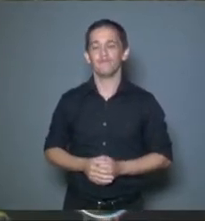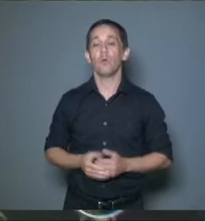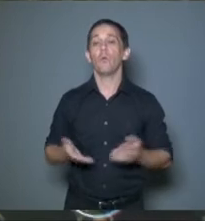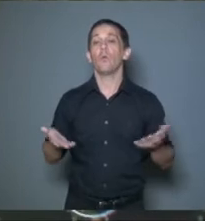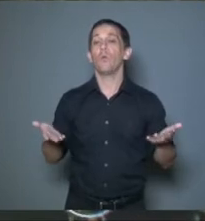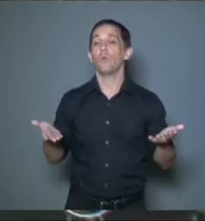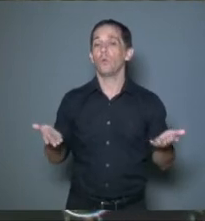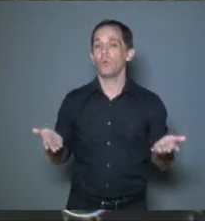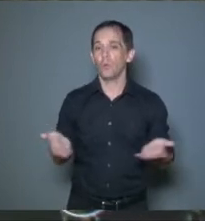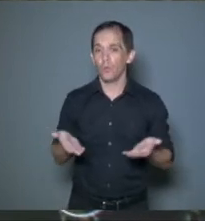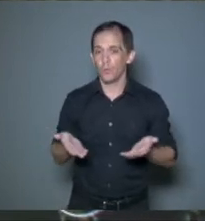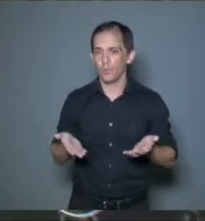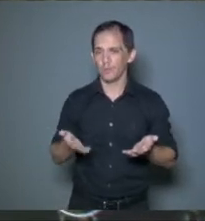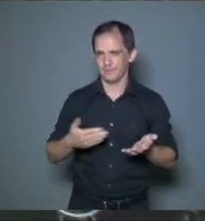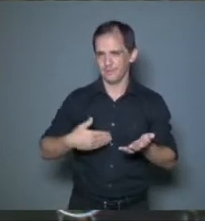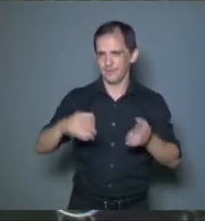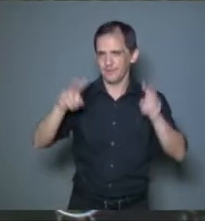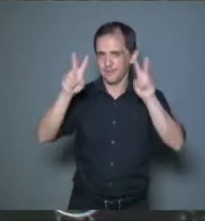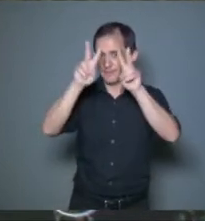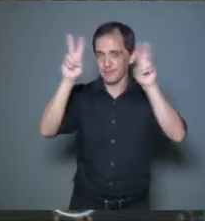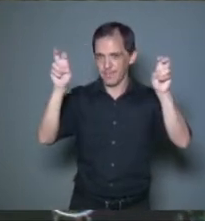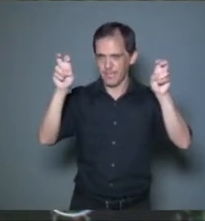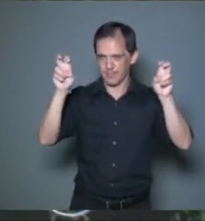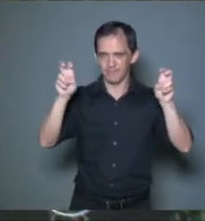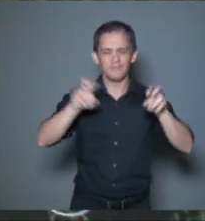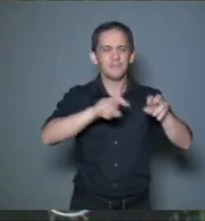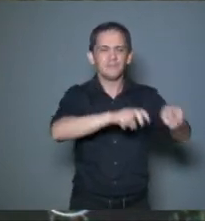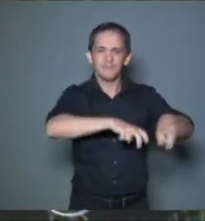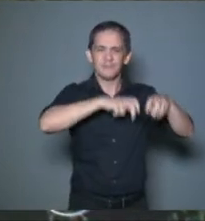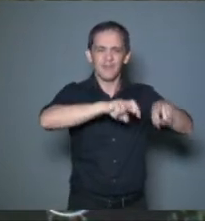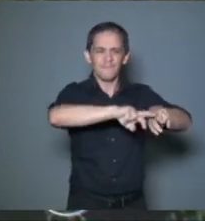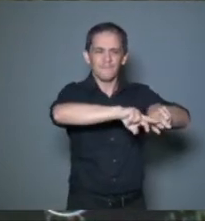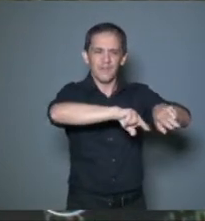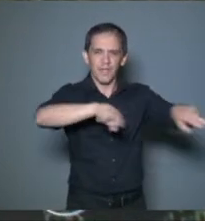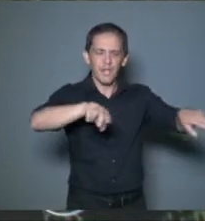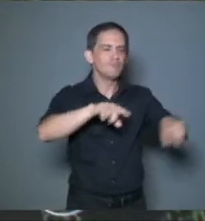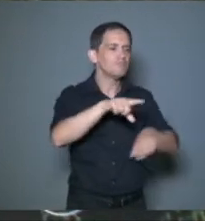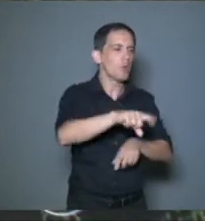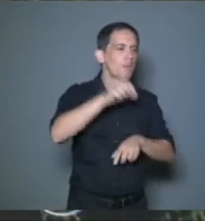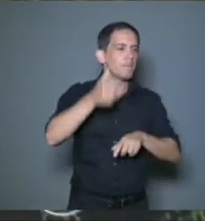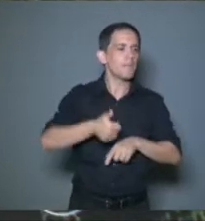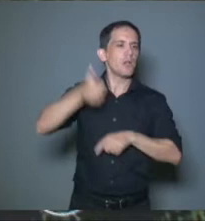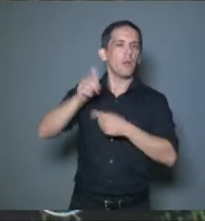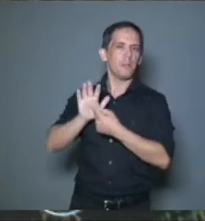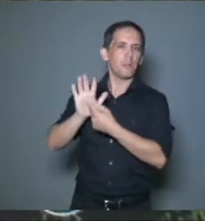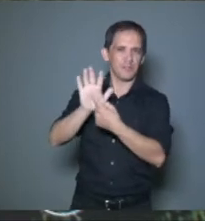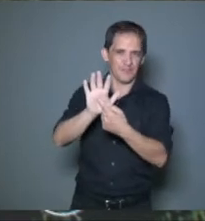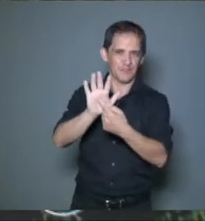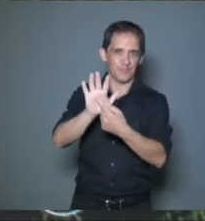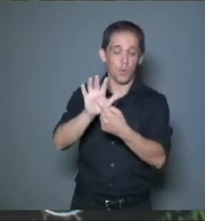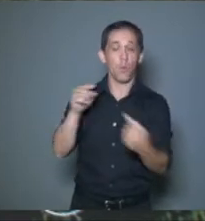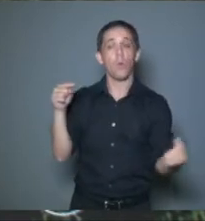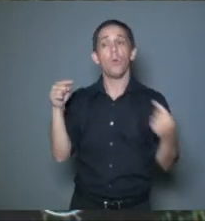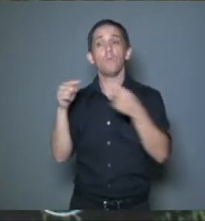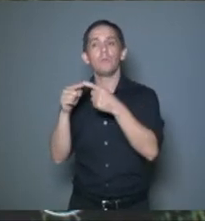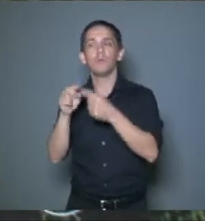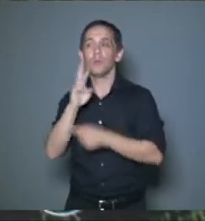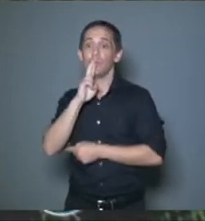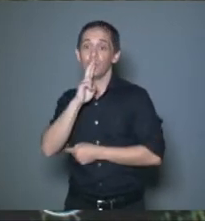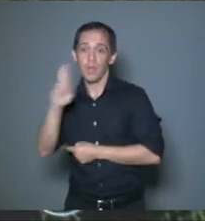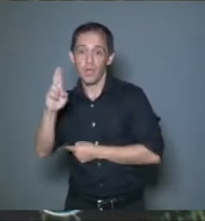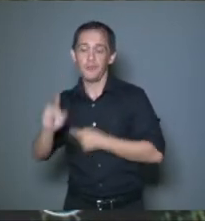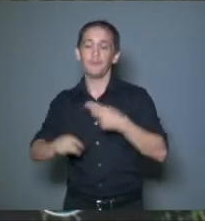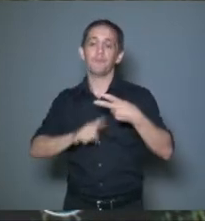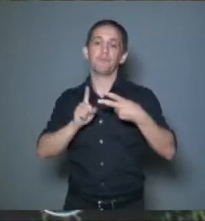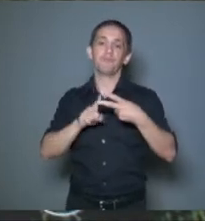guests. As you know, the topic of our meeting is the best in agriculture. Besides presenting our results, we